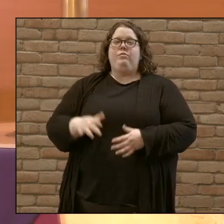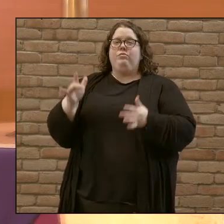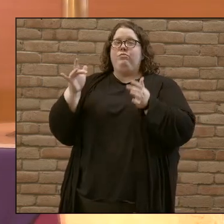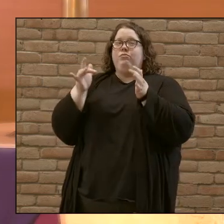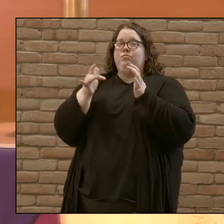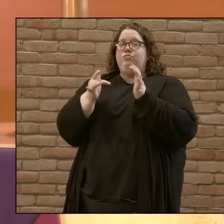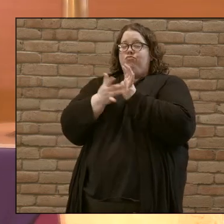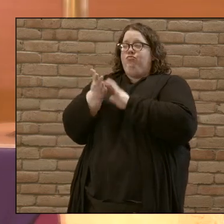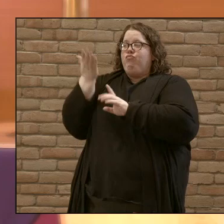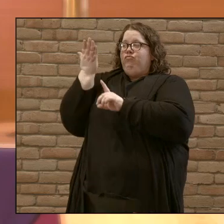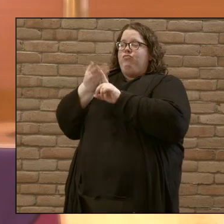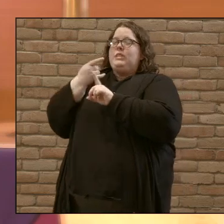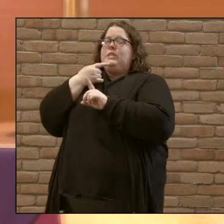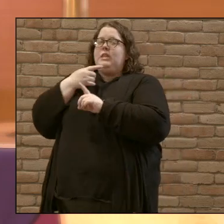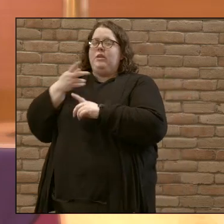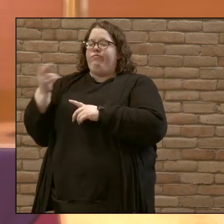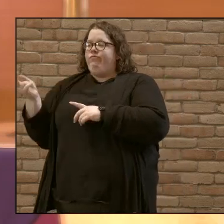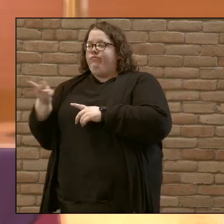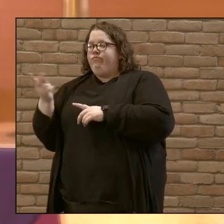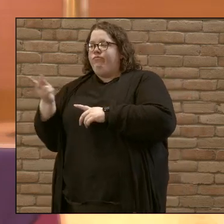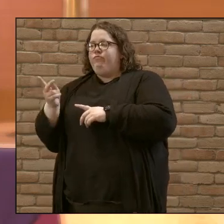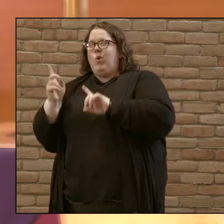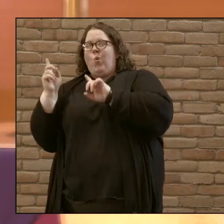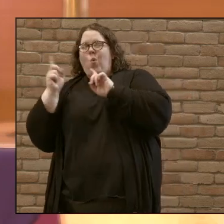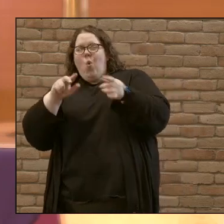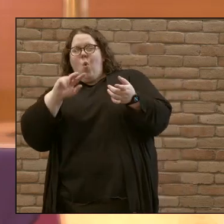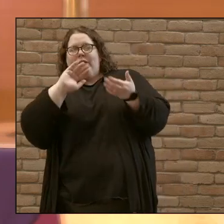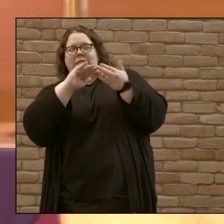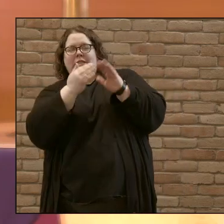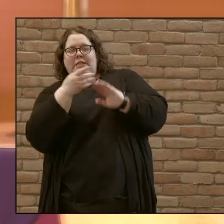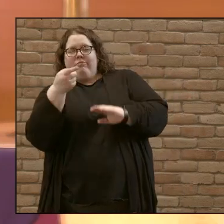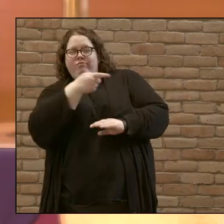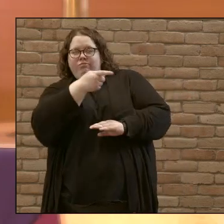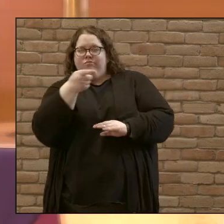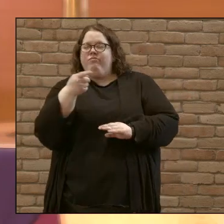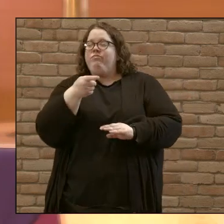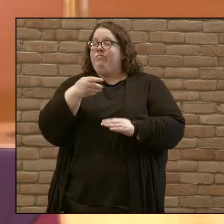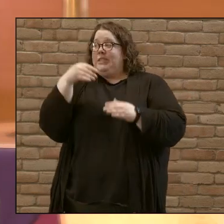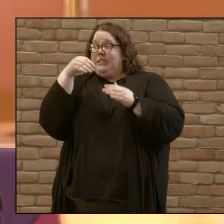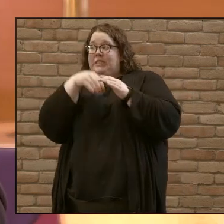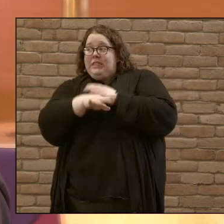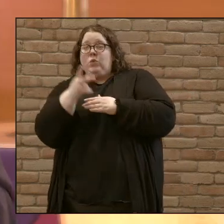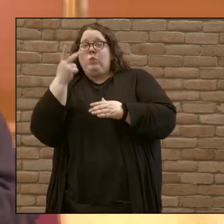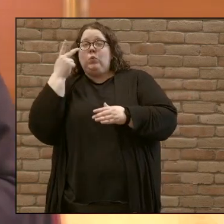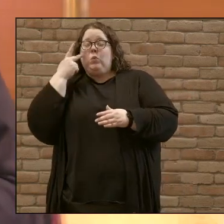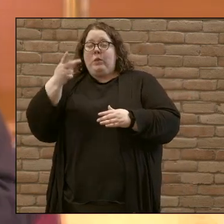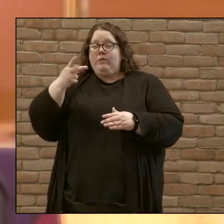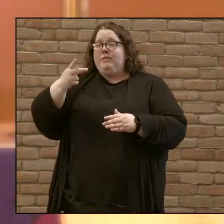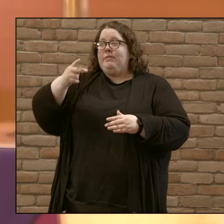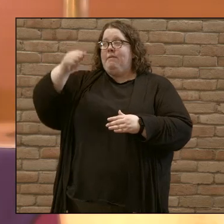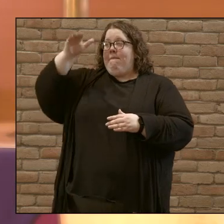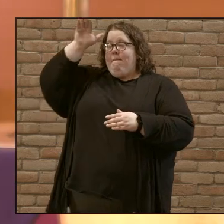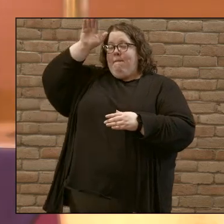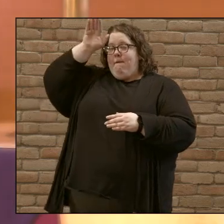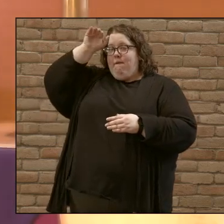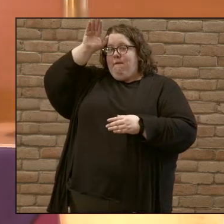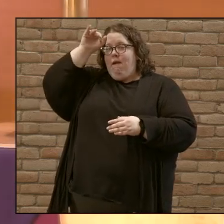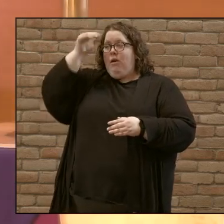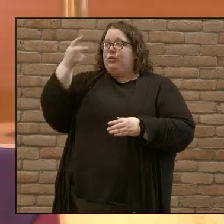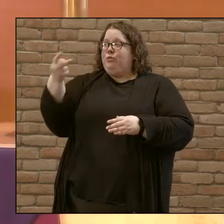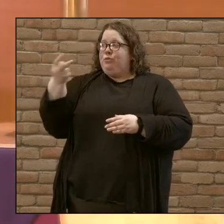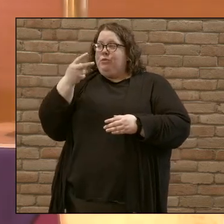city, and when you enter, you will see a donkey, a colt, there tied